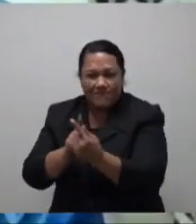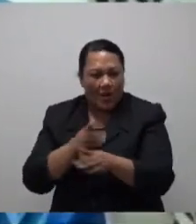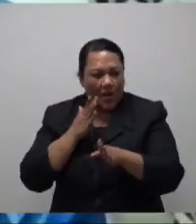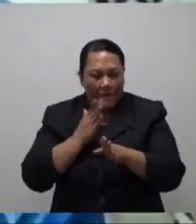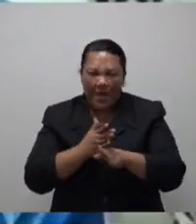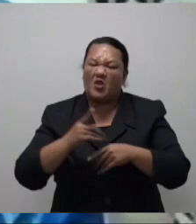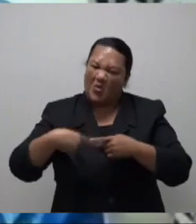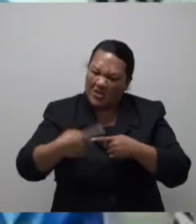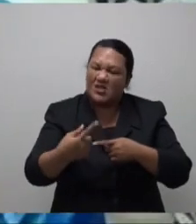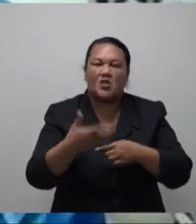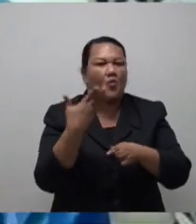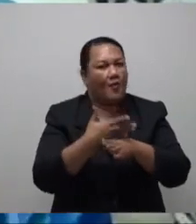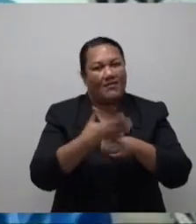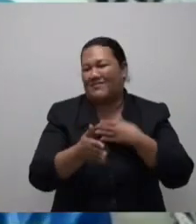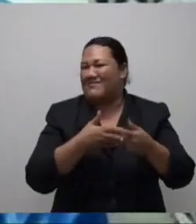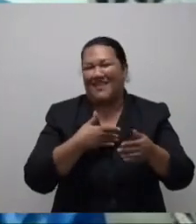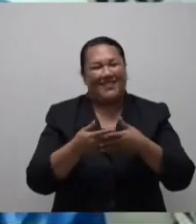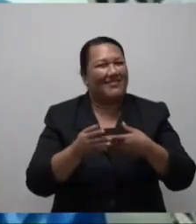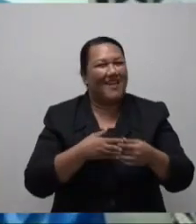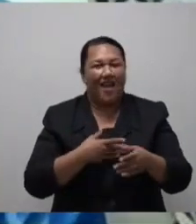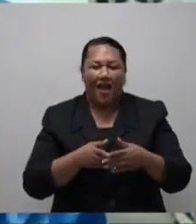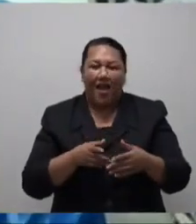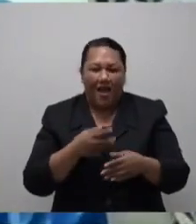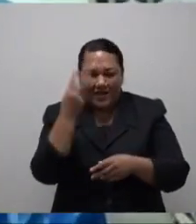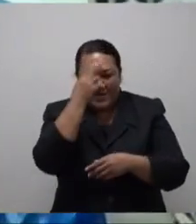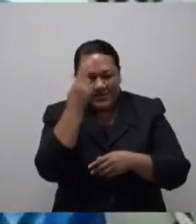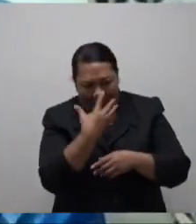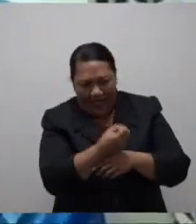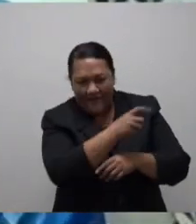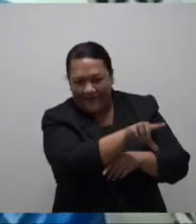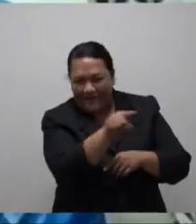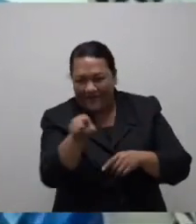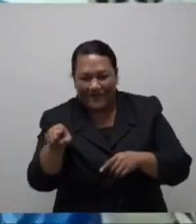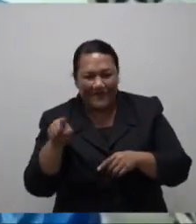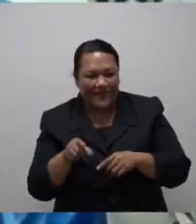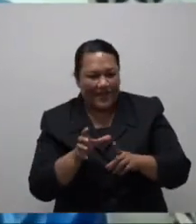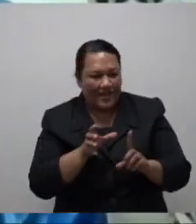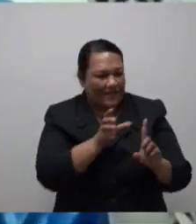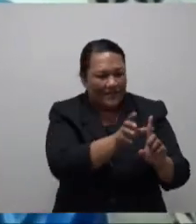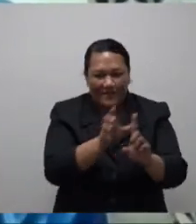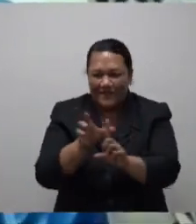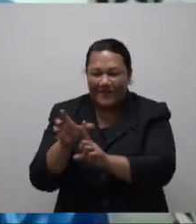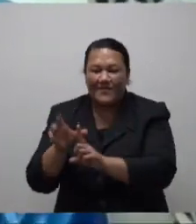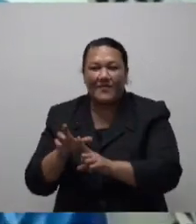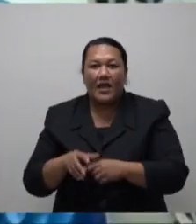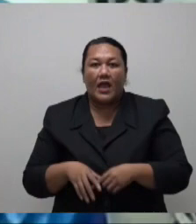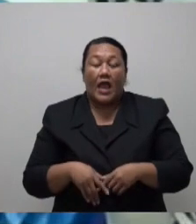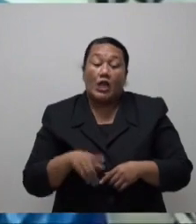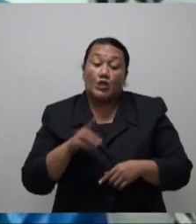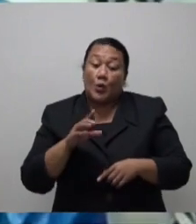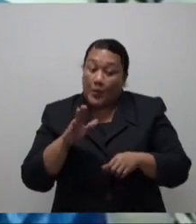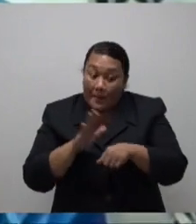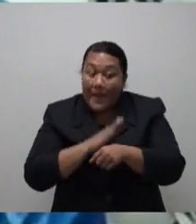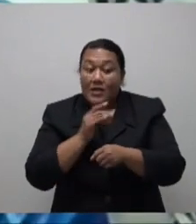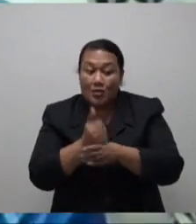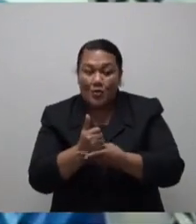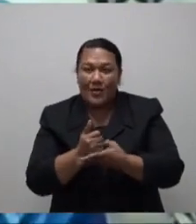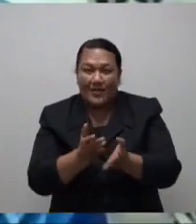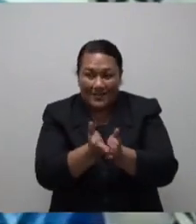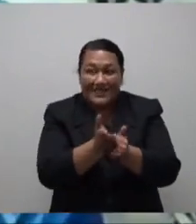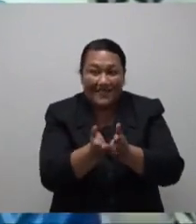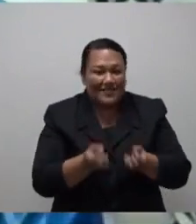tracing, isolation and quarantine services, inpatient care in our hospitals, and of